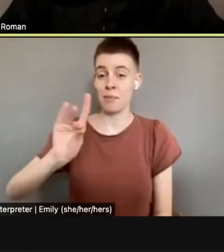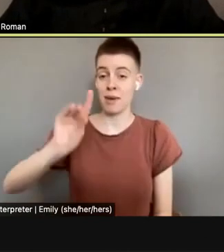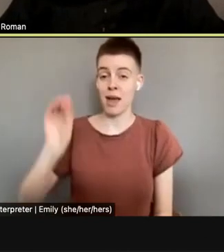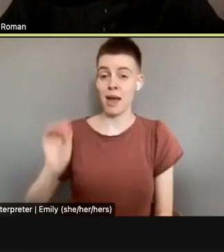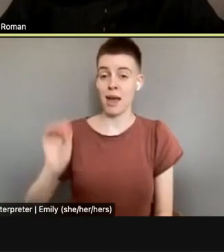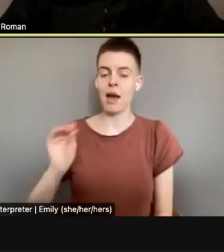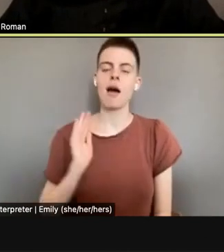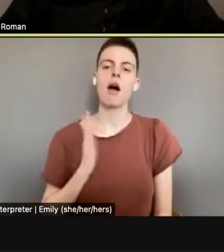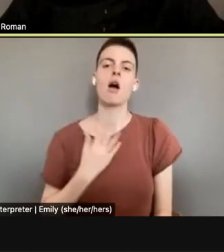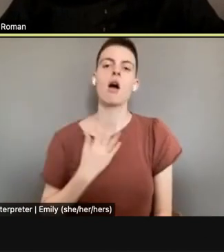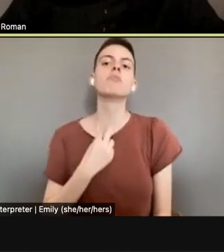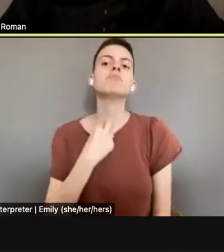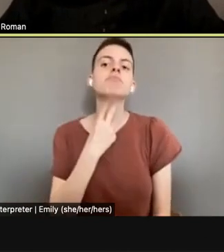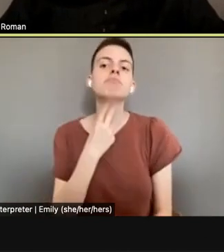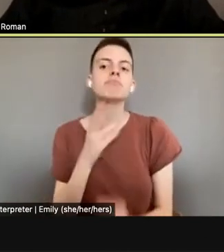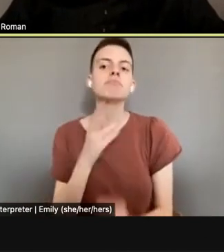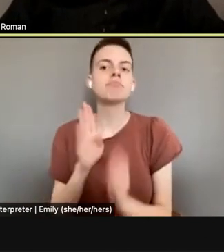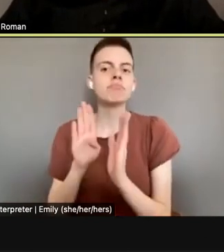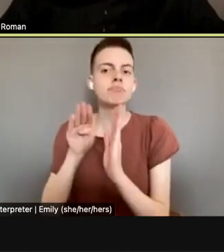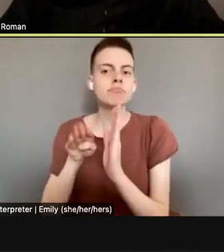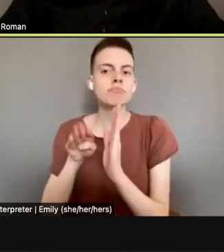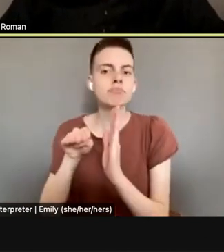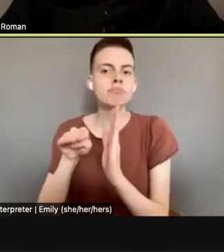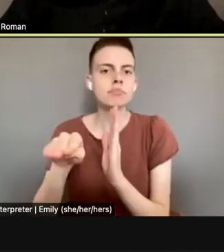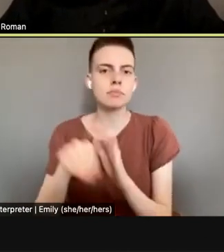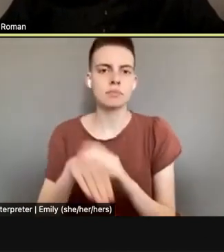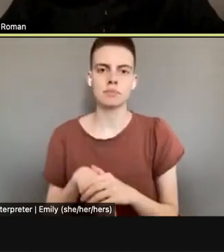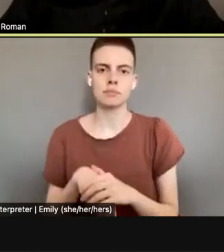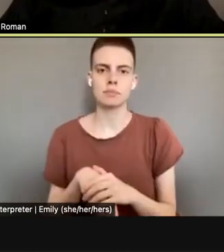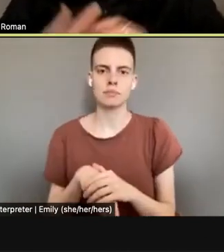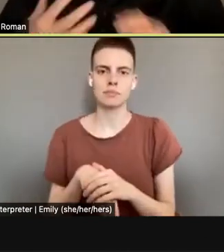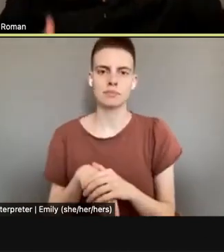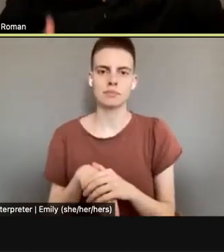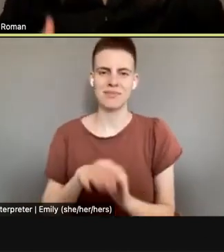55% has to be seen.